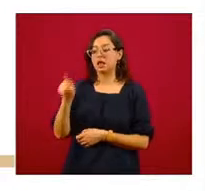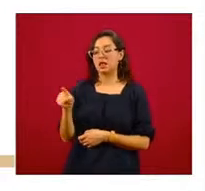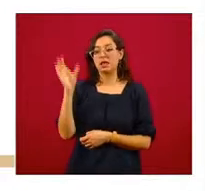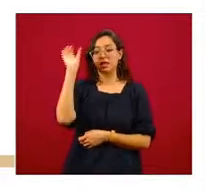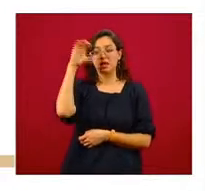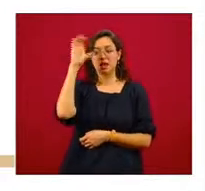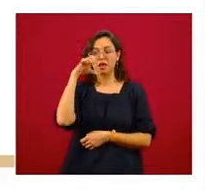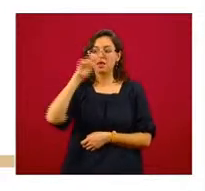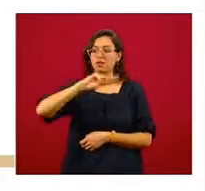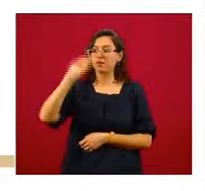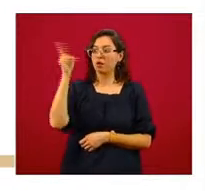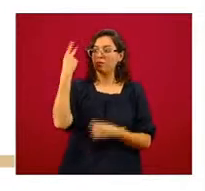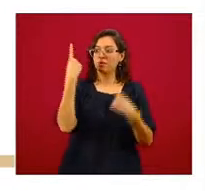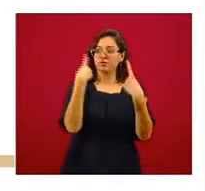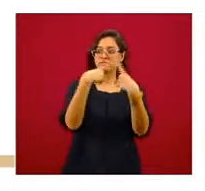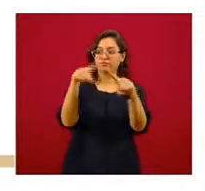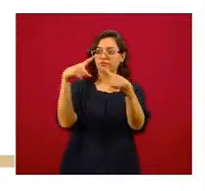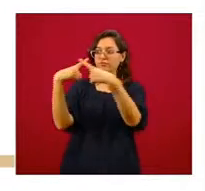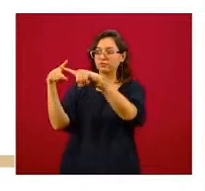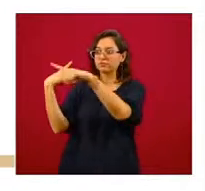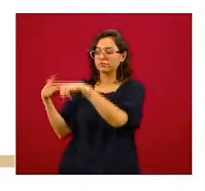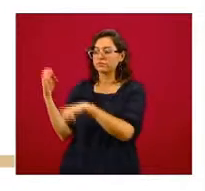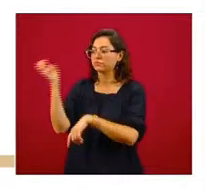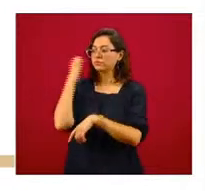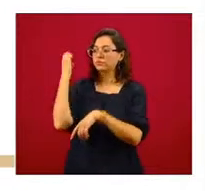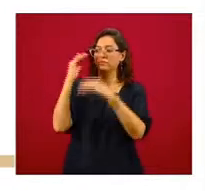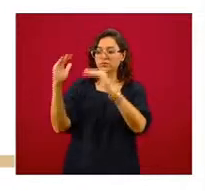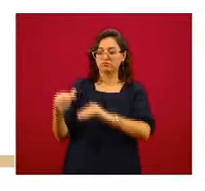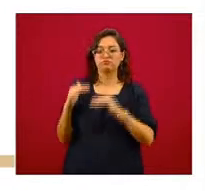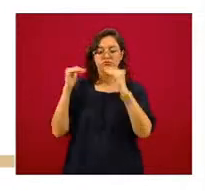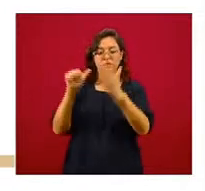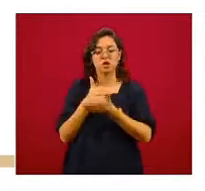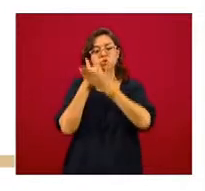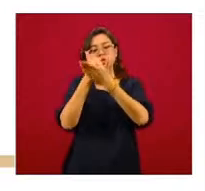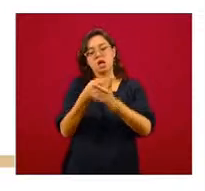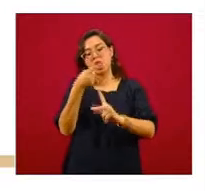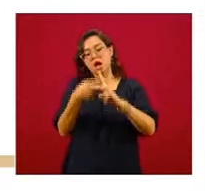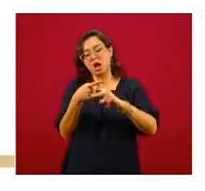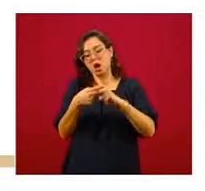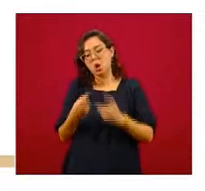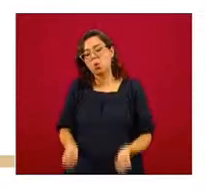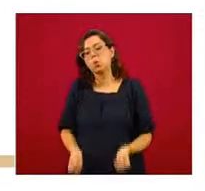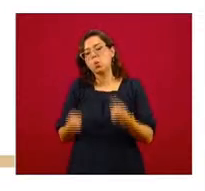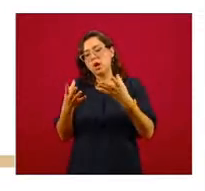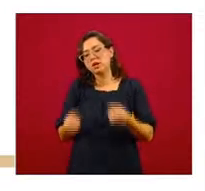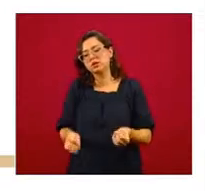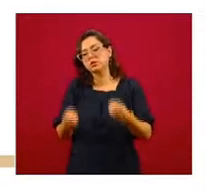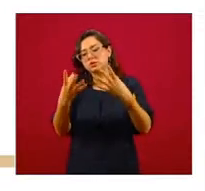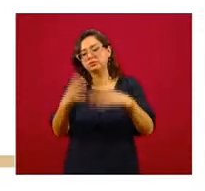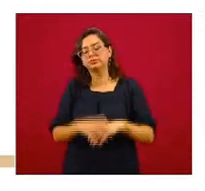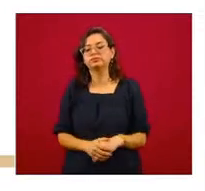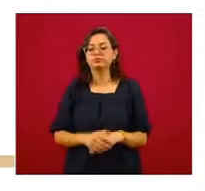These indicators are created by universities and colleges